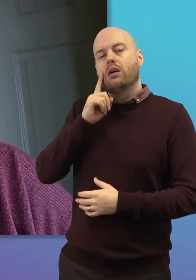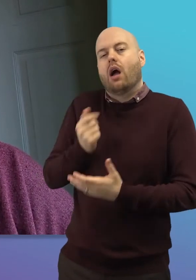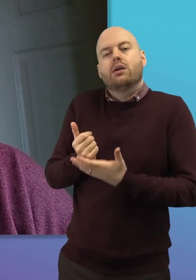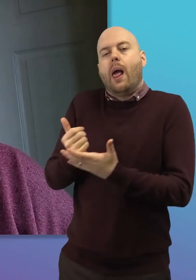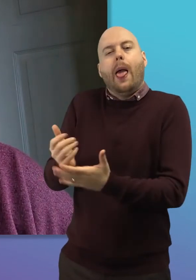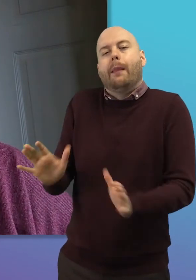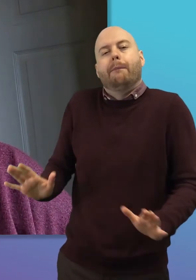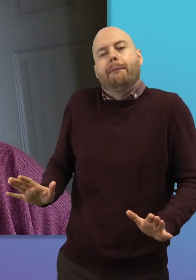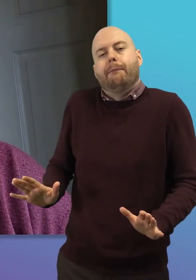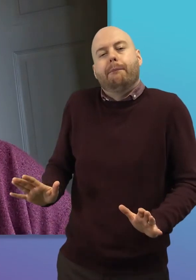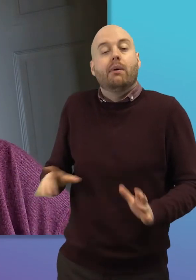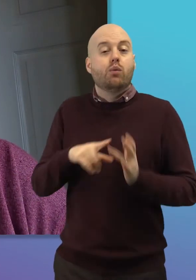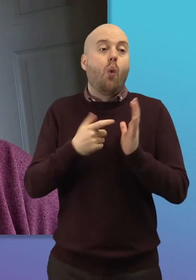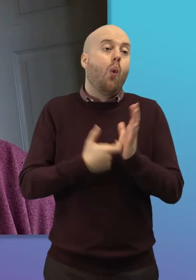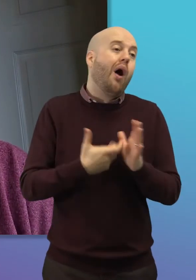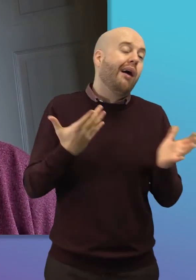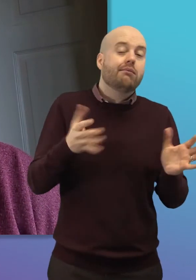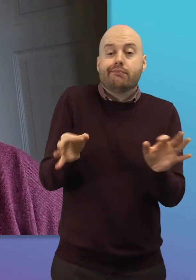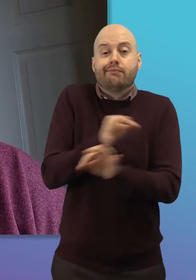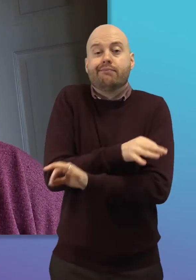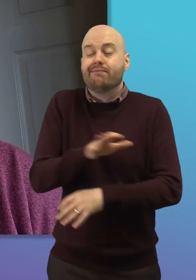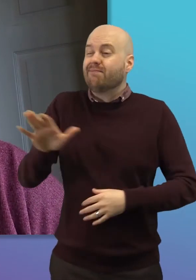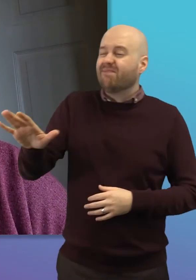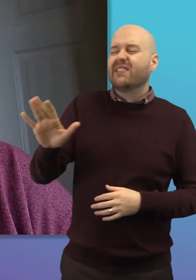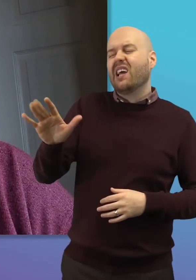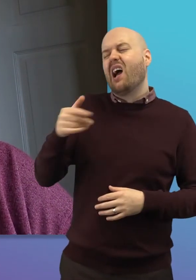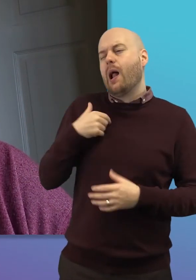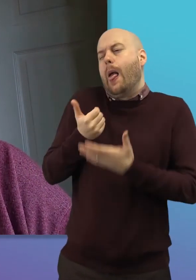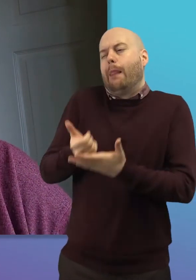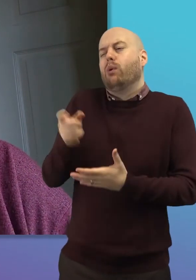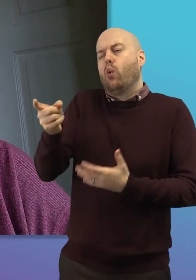you, but it's late and I'm tired and I'll help you tomorrow instead,